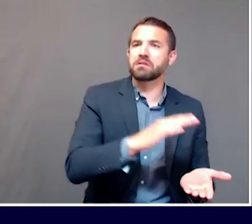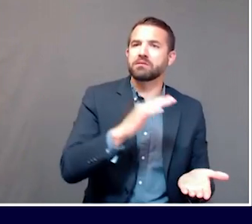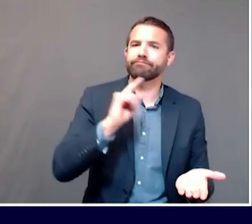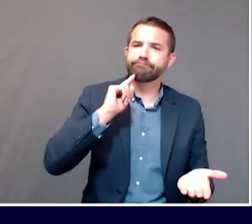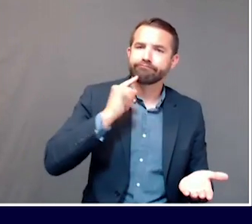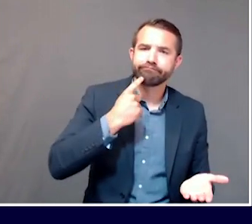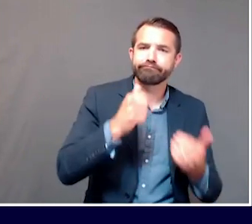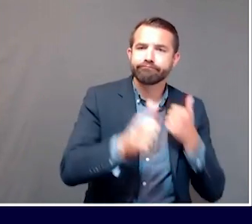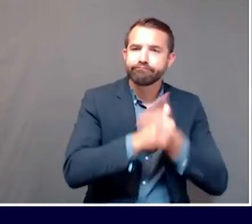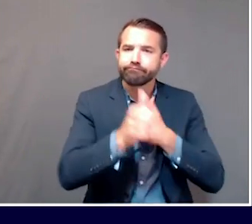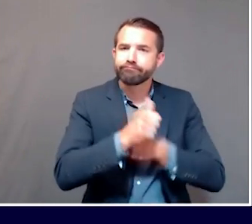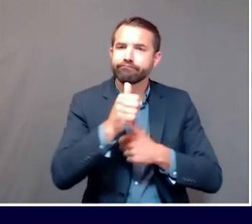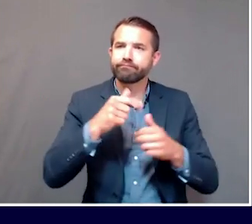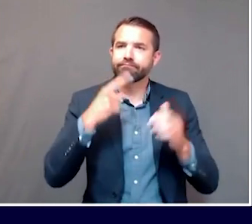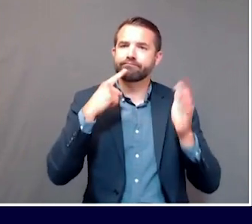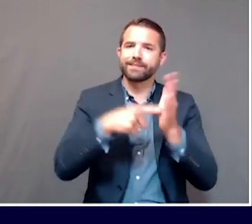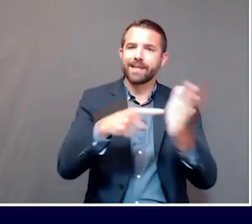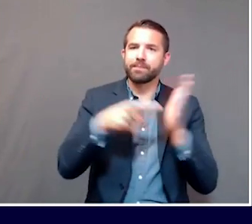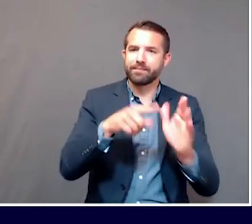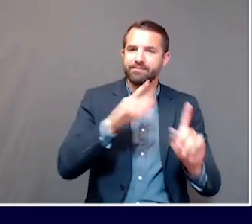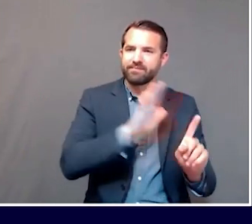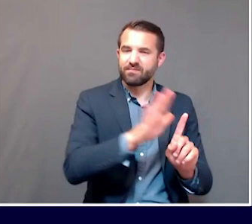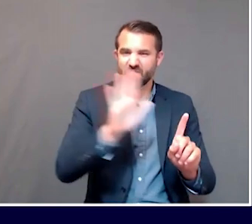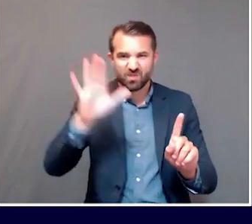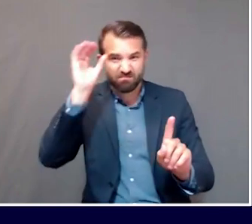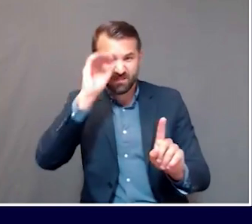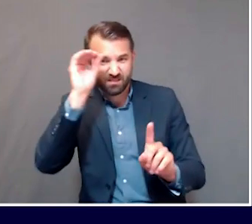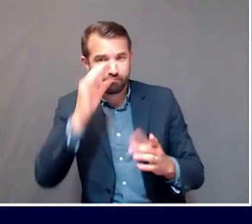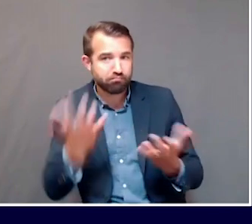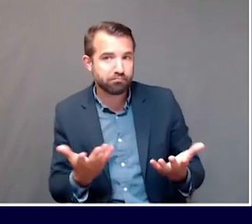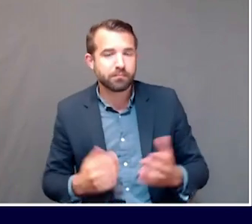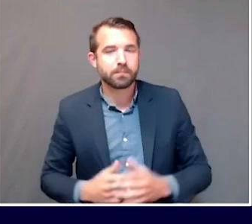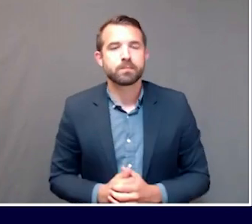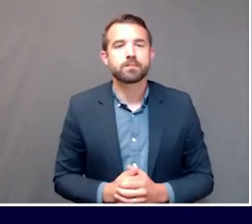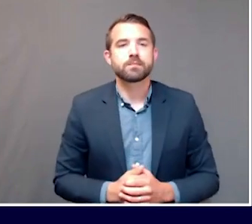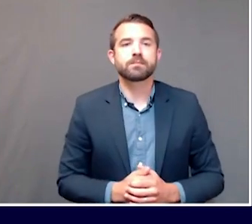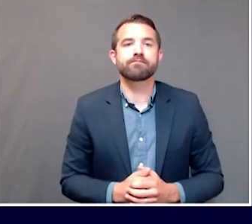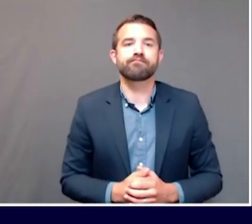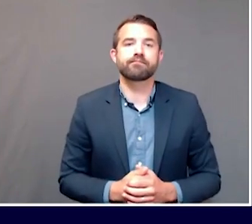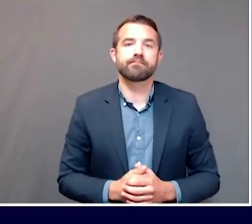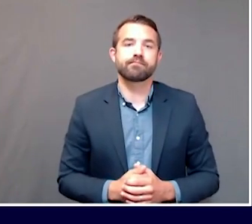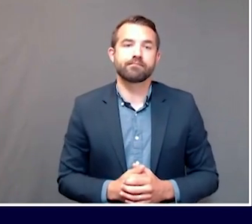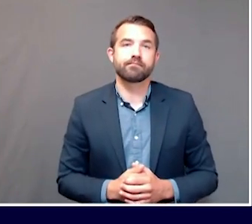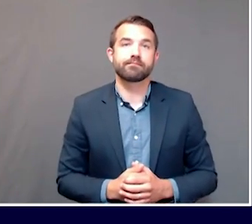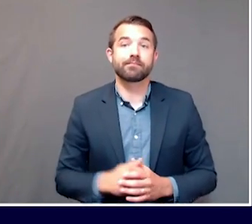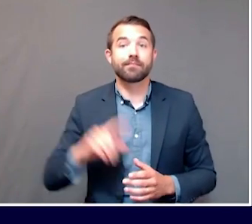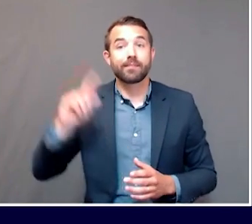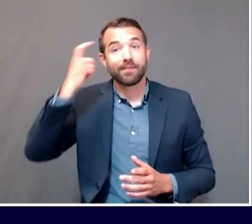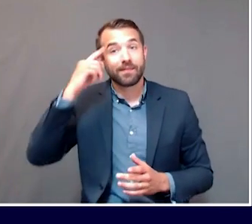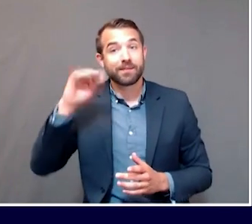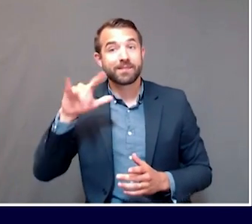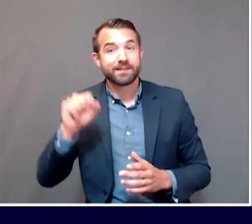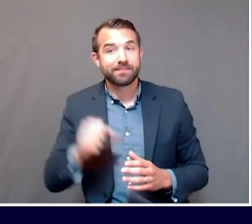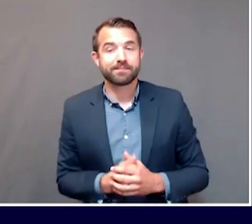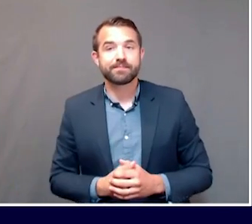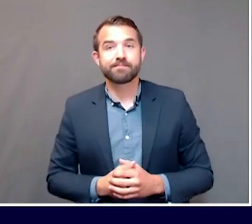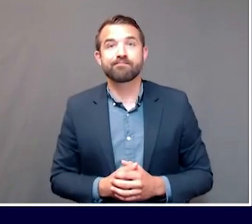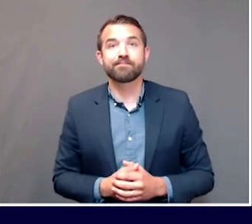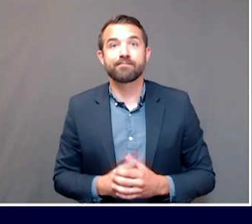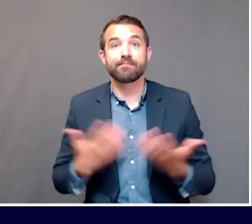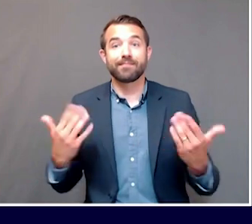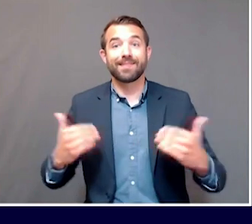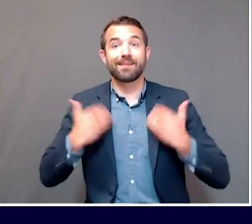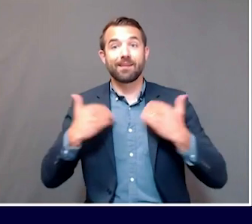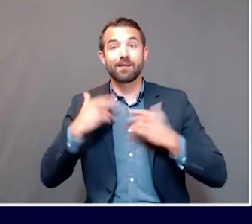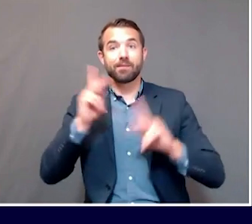what your thoughts are about that. Yep. I think we know that they are carriers, as Dr. Shah just said. That's not a